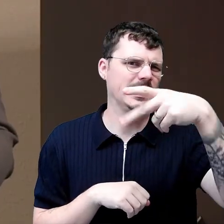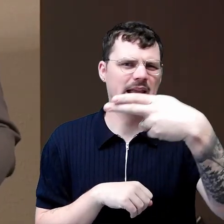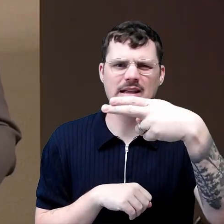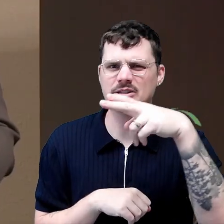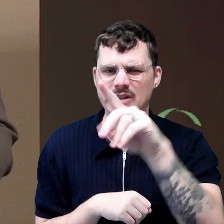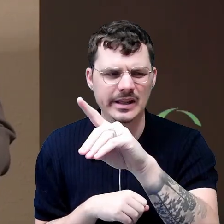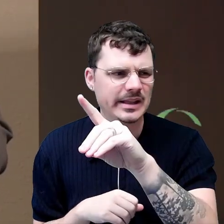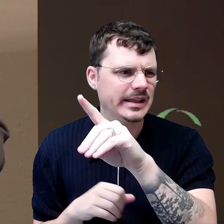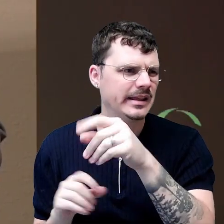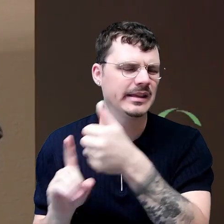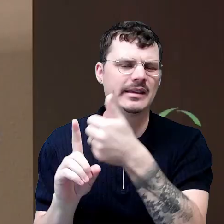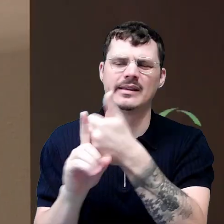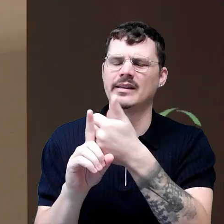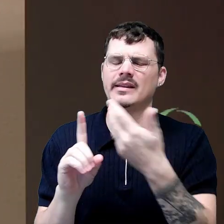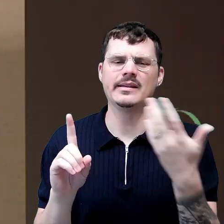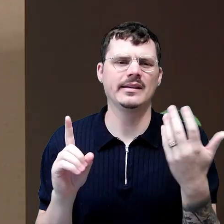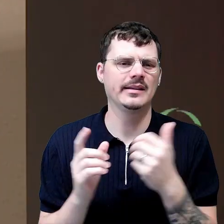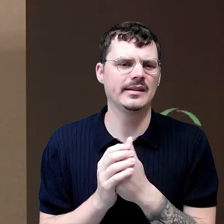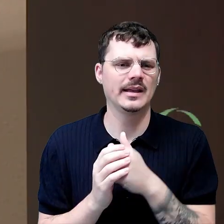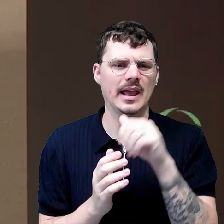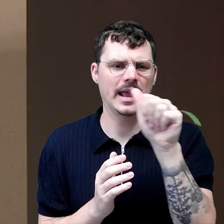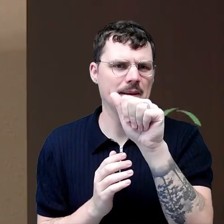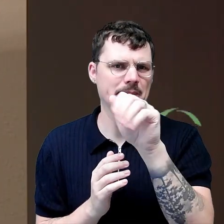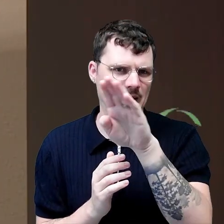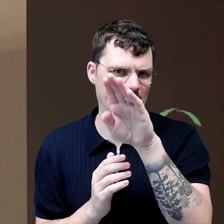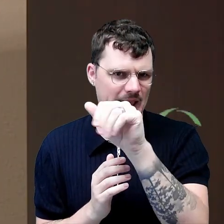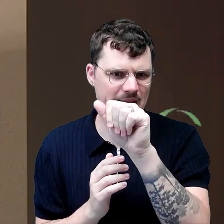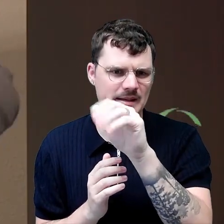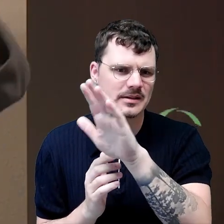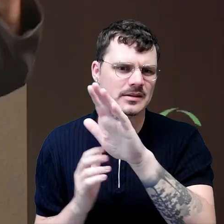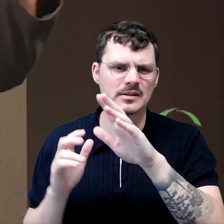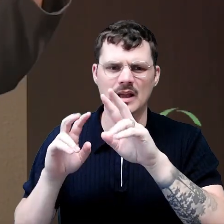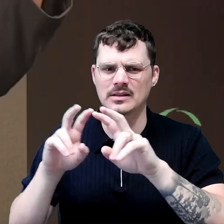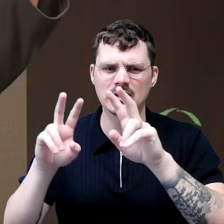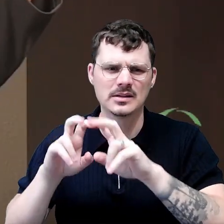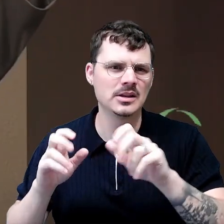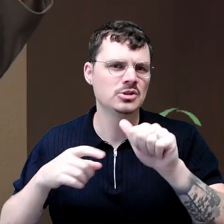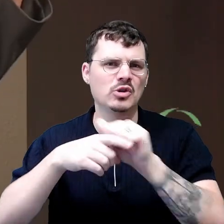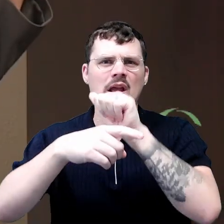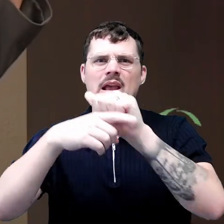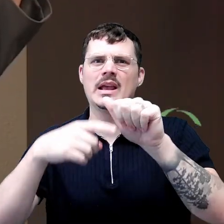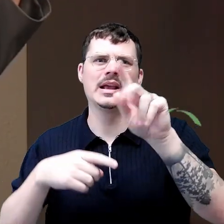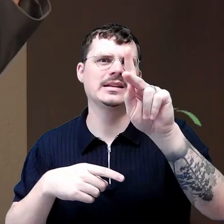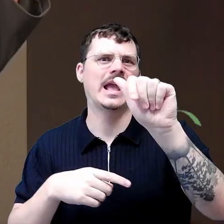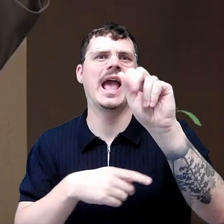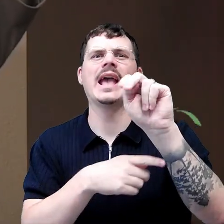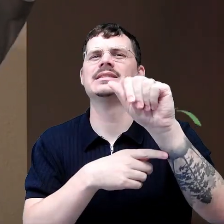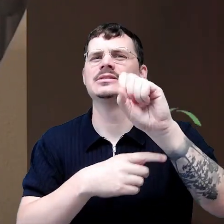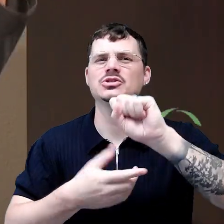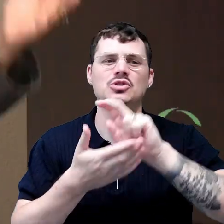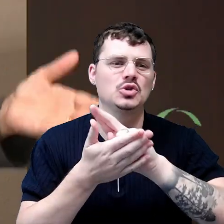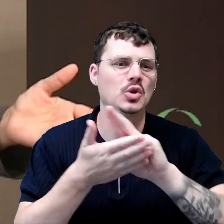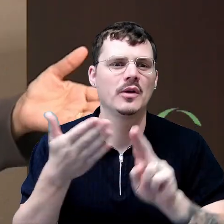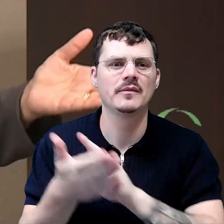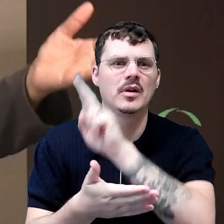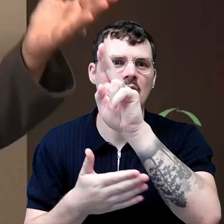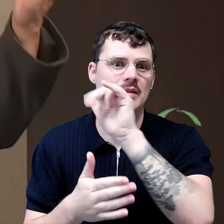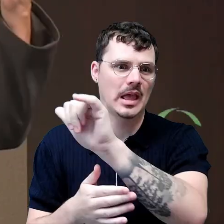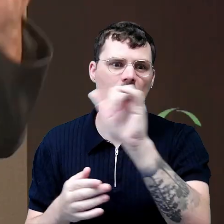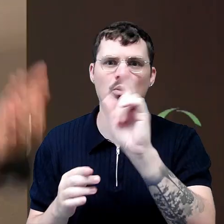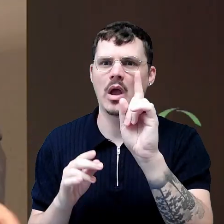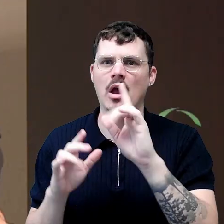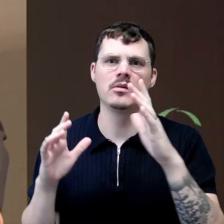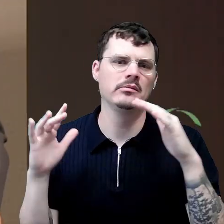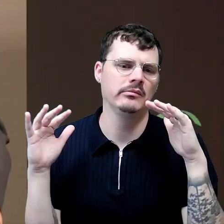PhD in applied behavior analysis, trained at Kansas University, the mecca